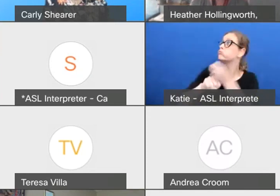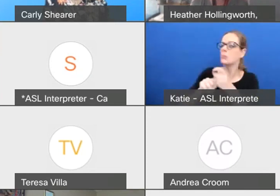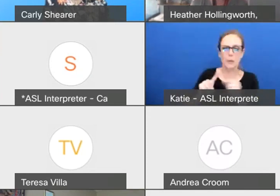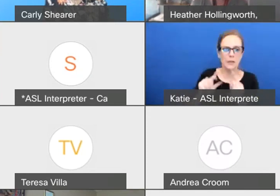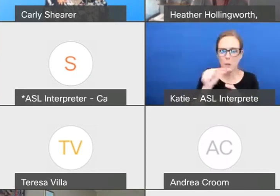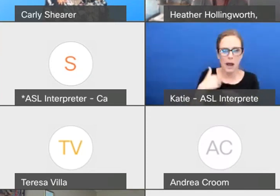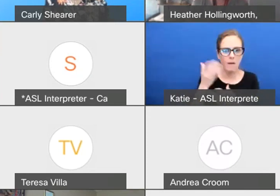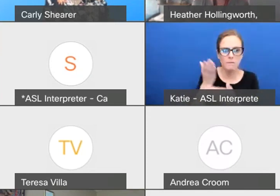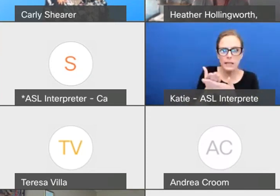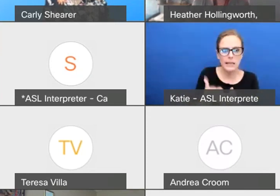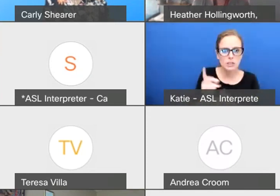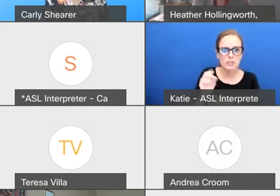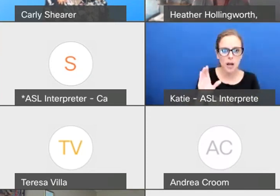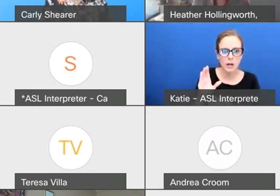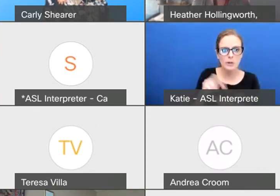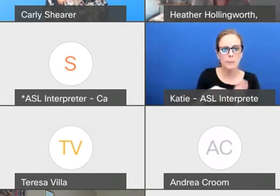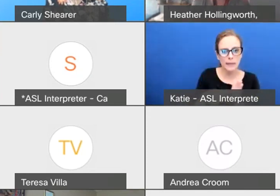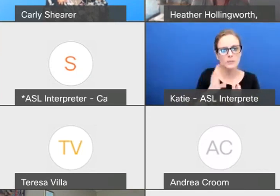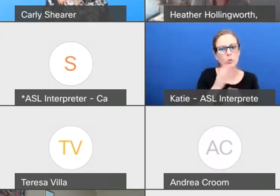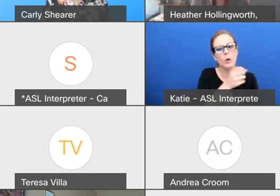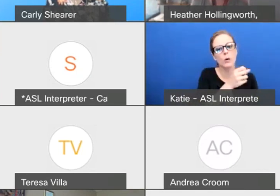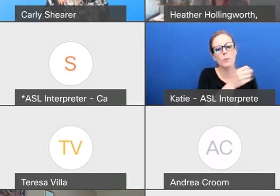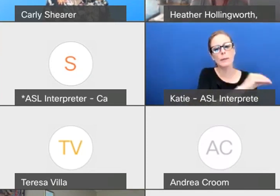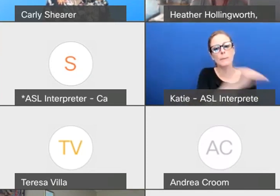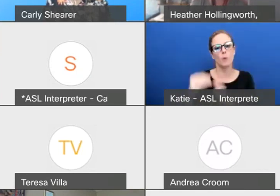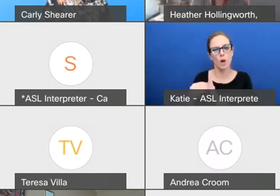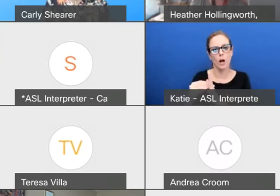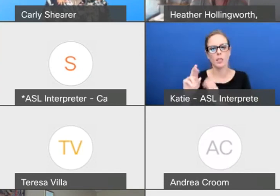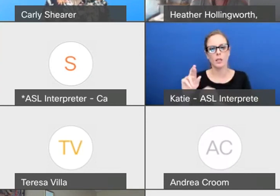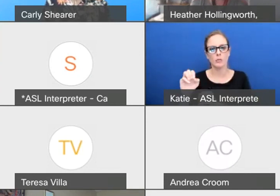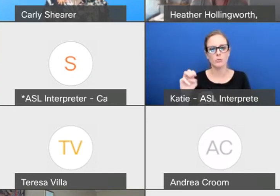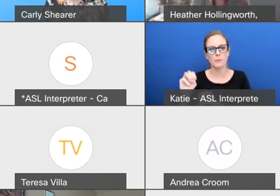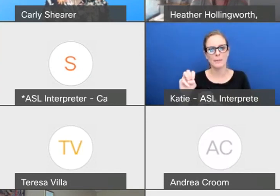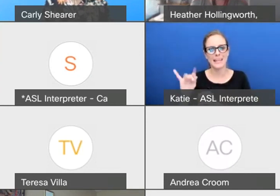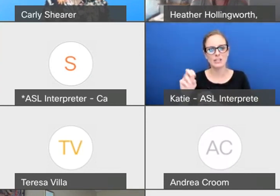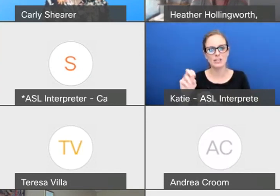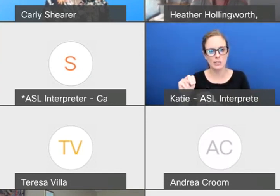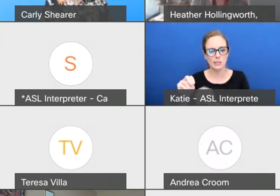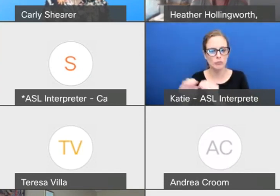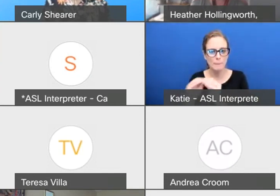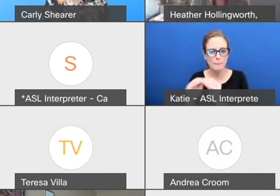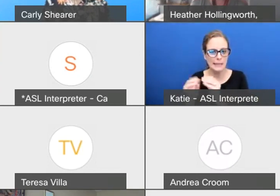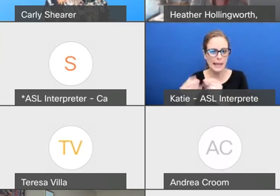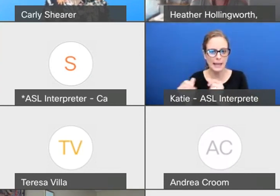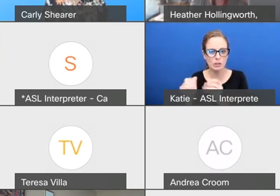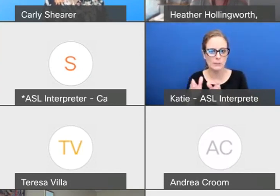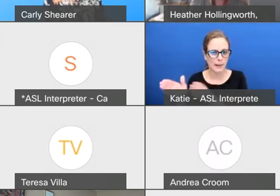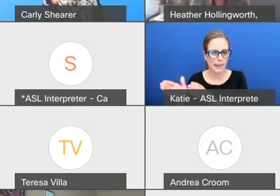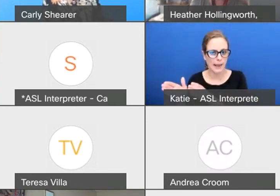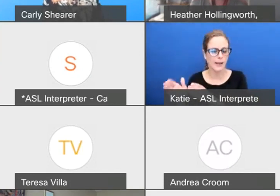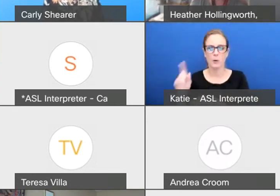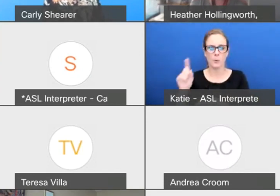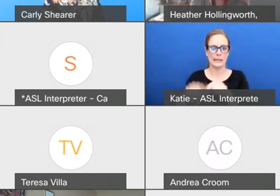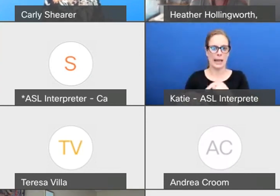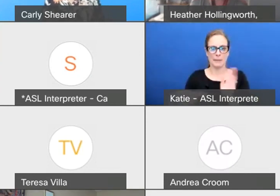documents, as I mentioned, you're going to get bumped over to the remediation list and you're going to have to develop that remediation plan. But we can't have that due on the same day.